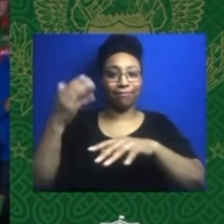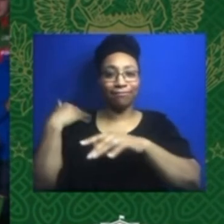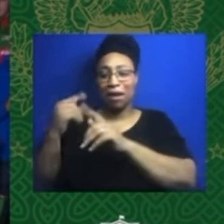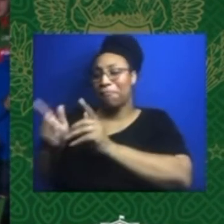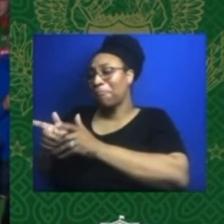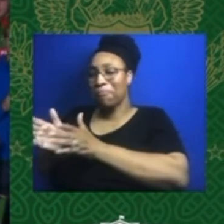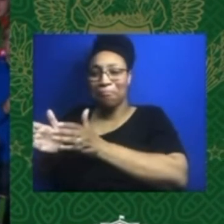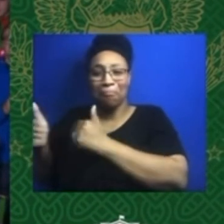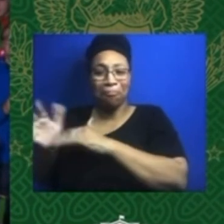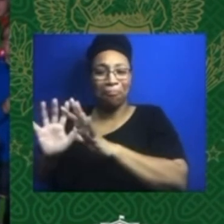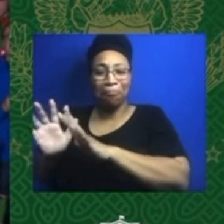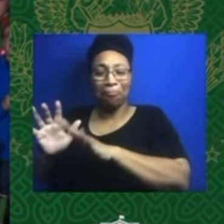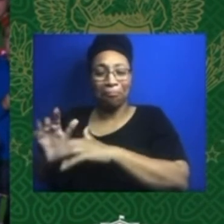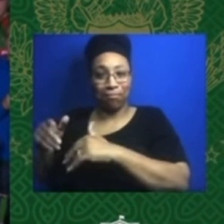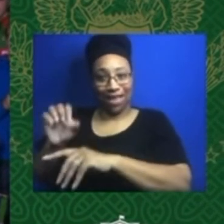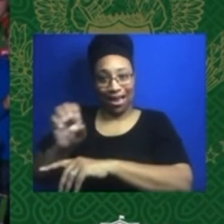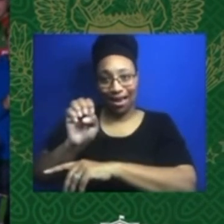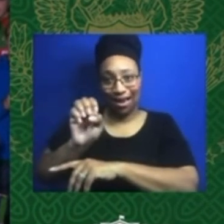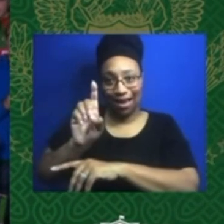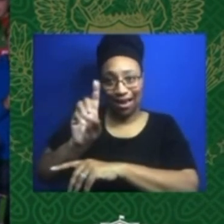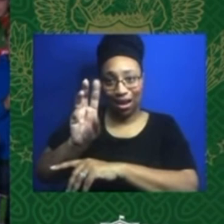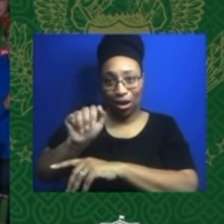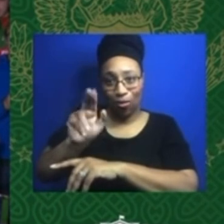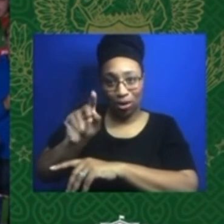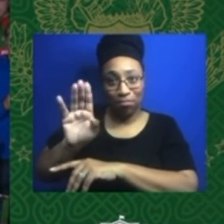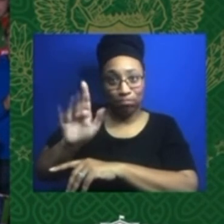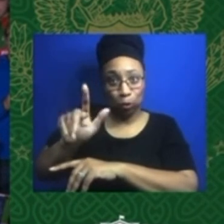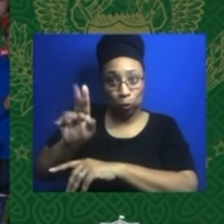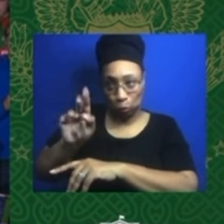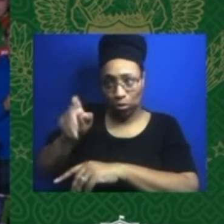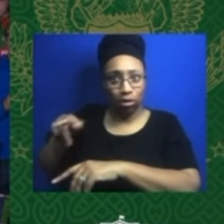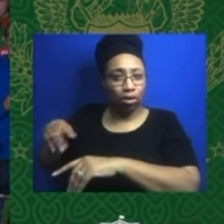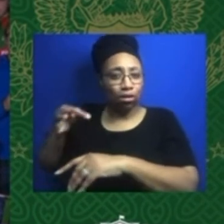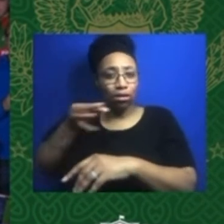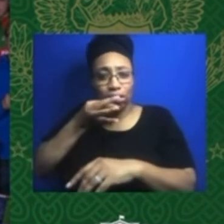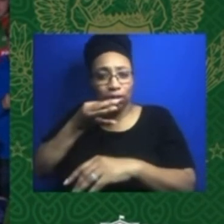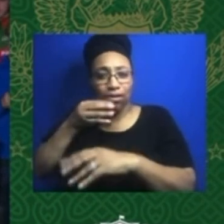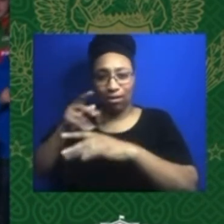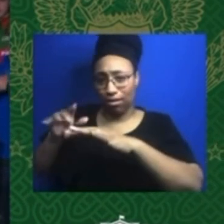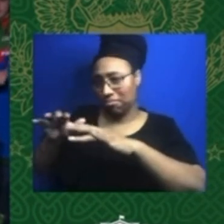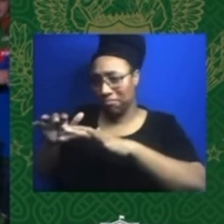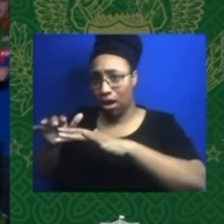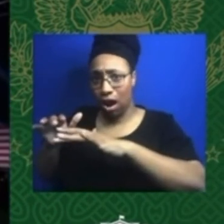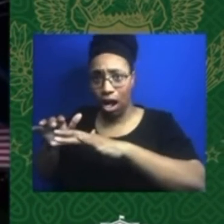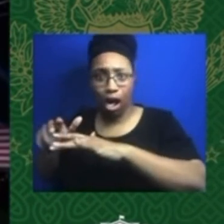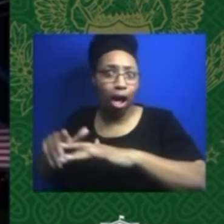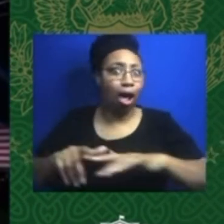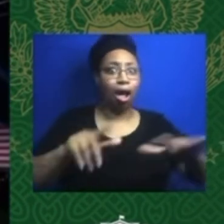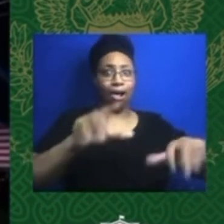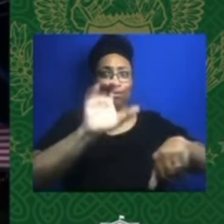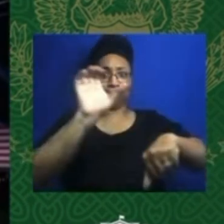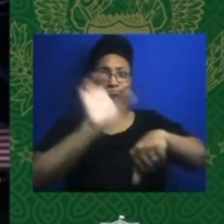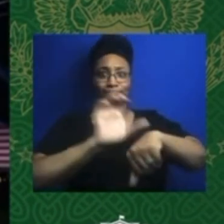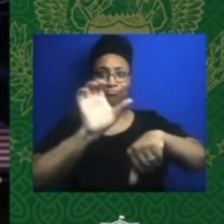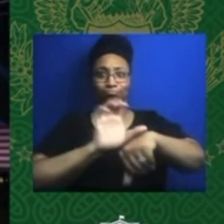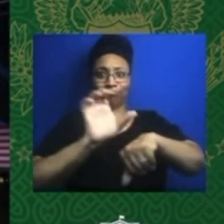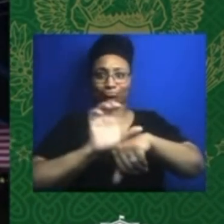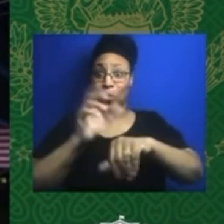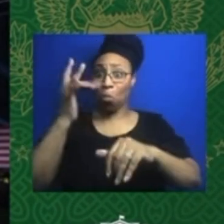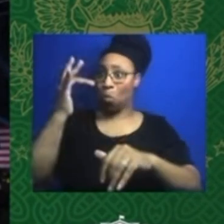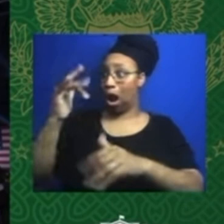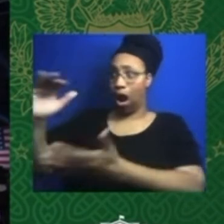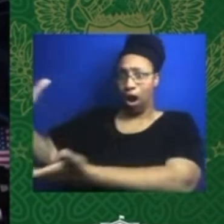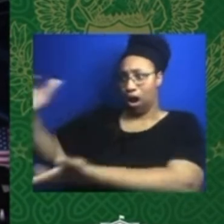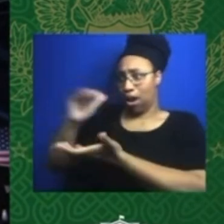Ballina show importance of faith to U.S. president. It has already been visited by two popes, two saints and, soon, a U.S. president. The